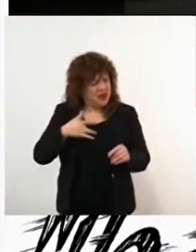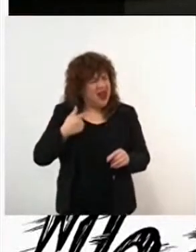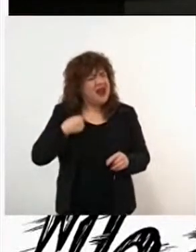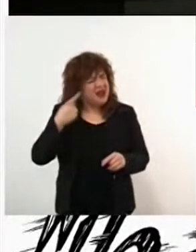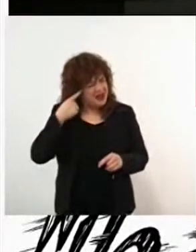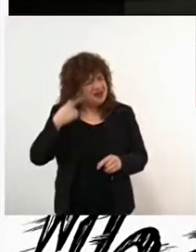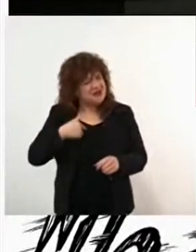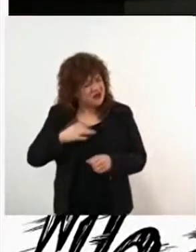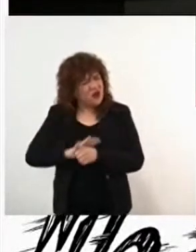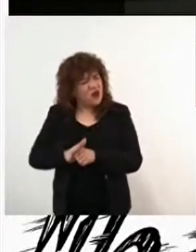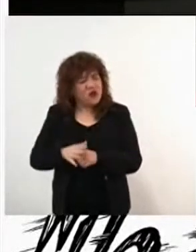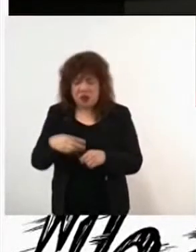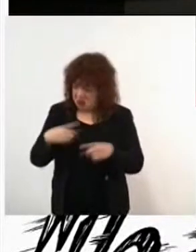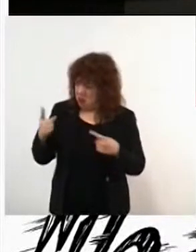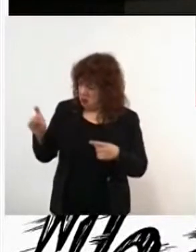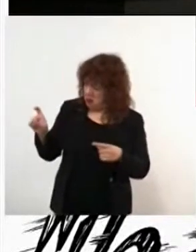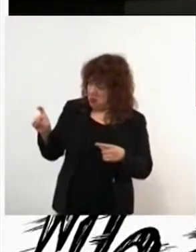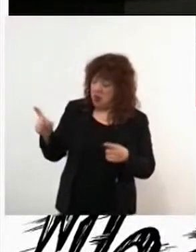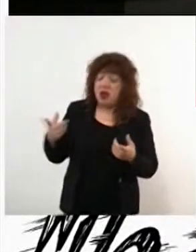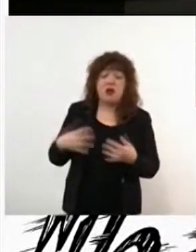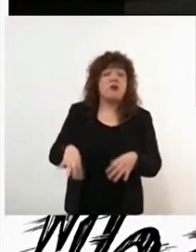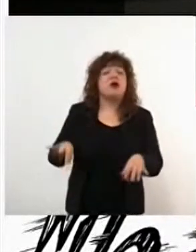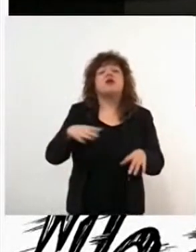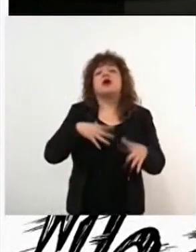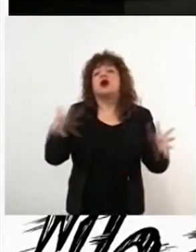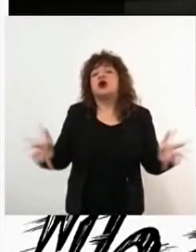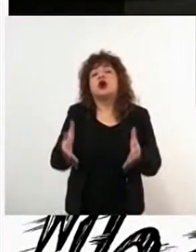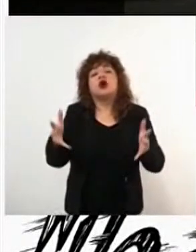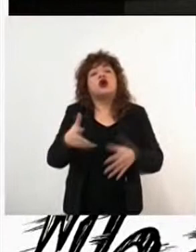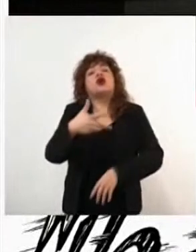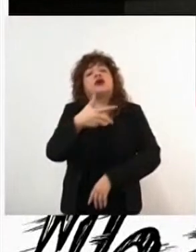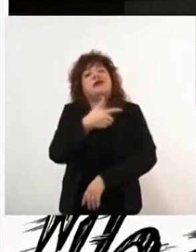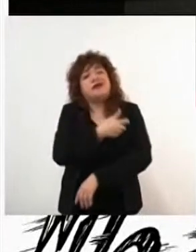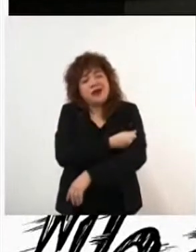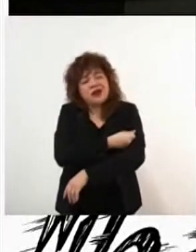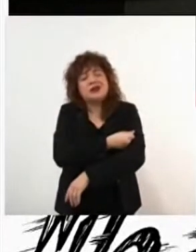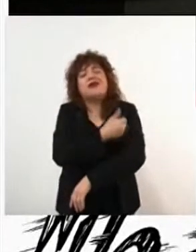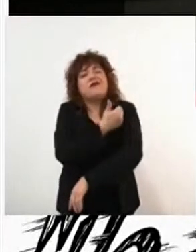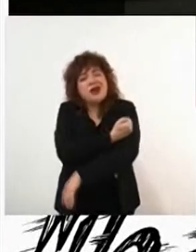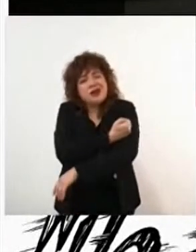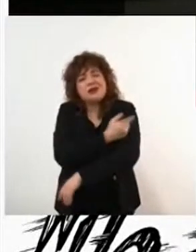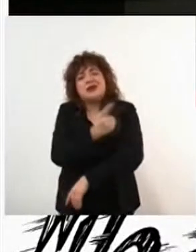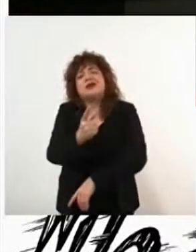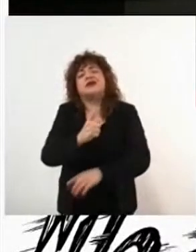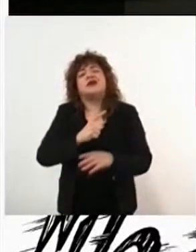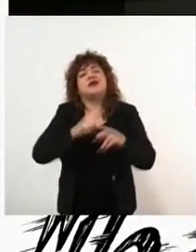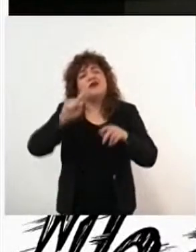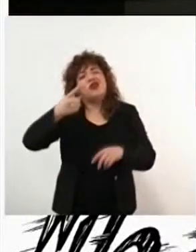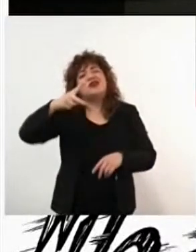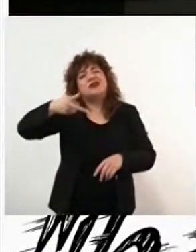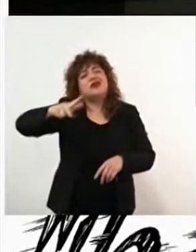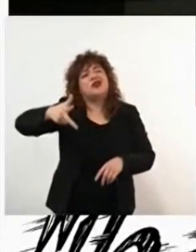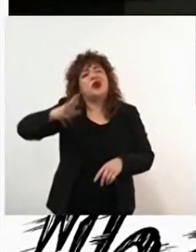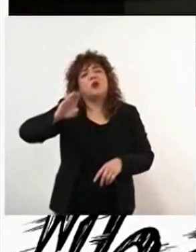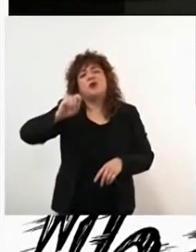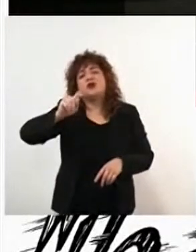if you can, get yourself vaccinated, get yourself boosted, get yourself protected, you can